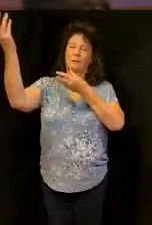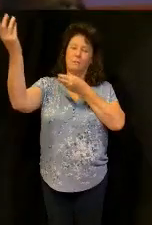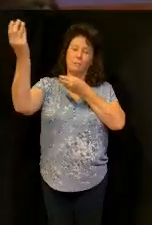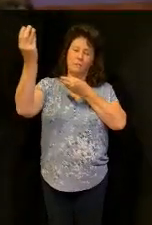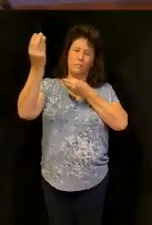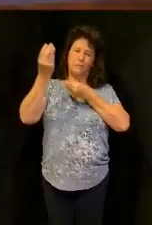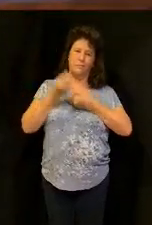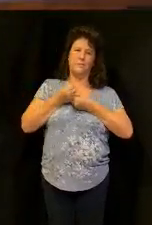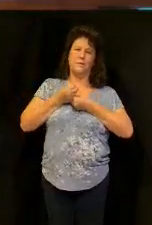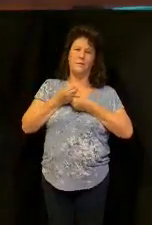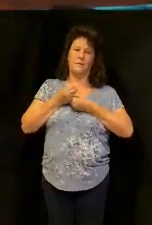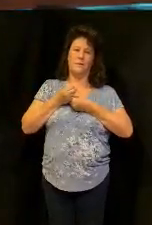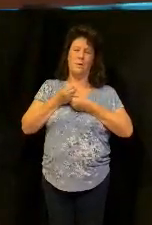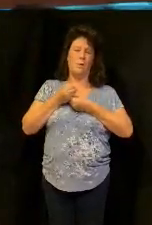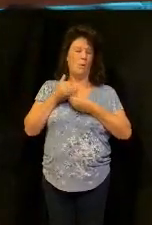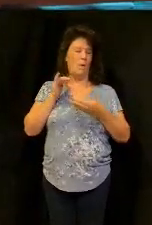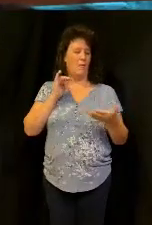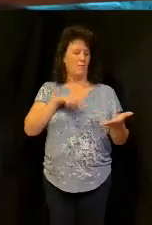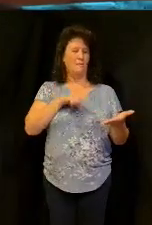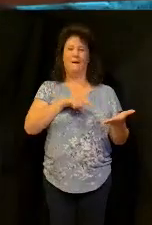all of a sudden it just whoop there it is